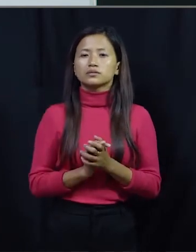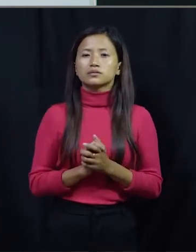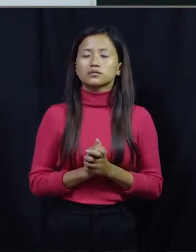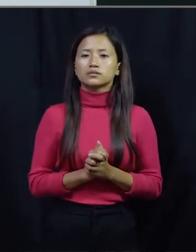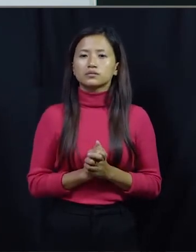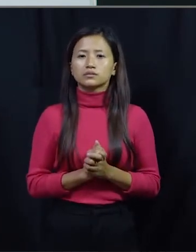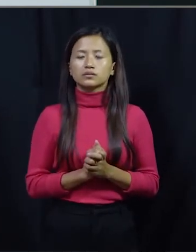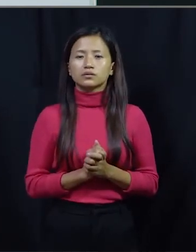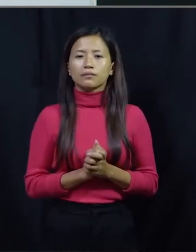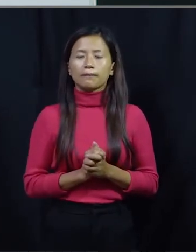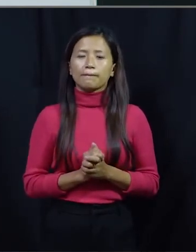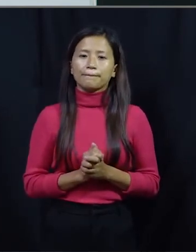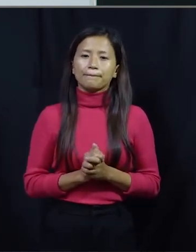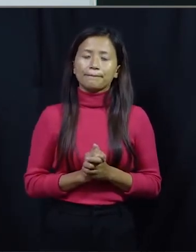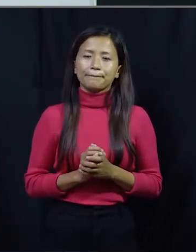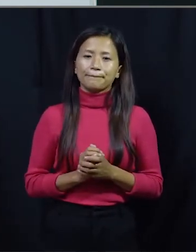Sorry, many to